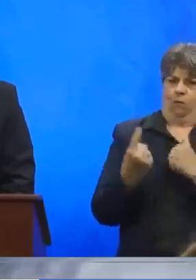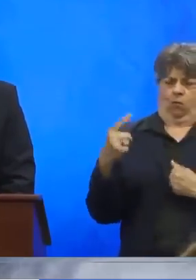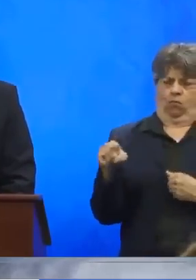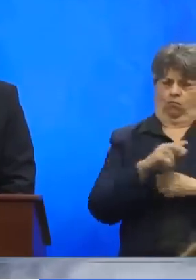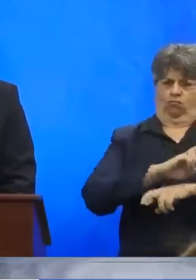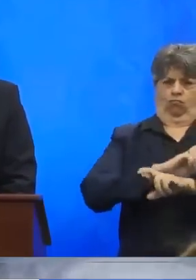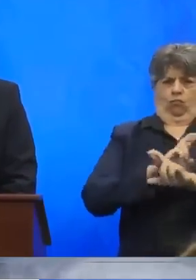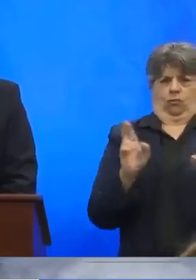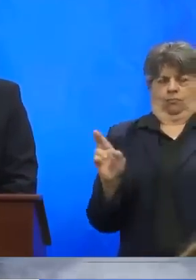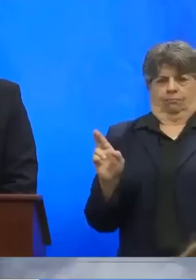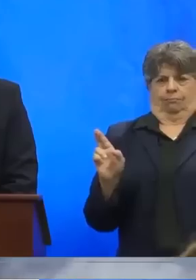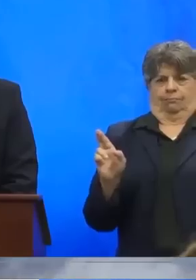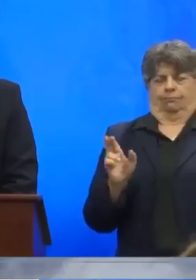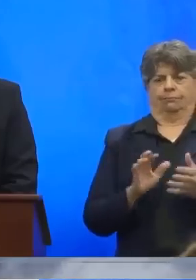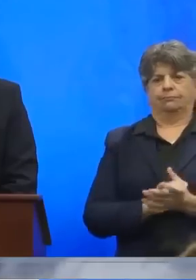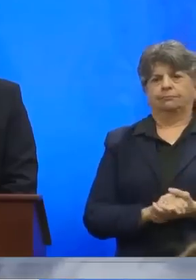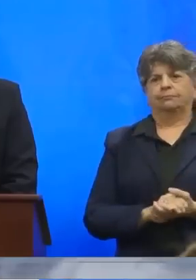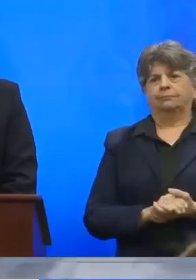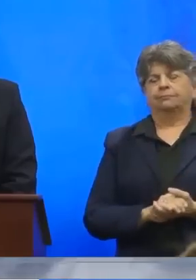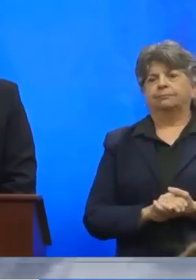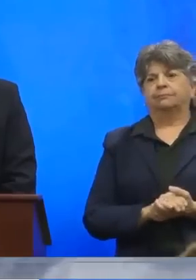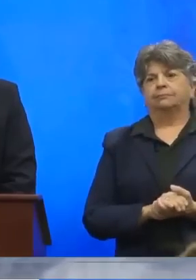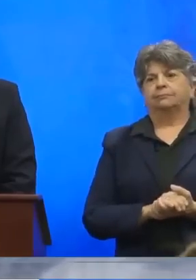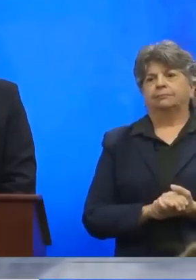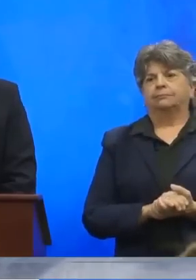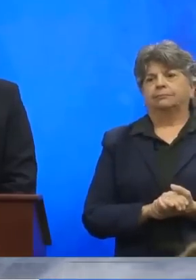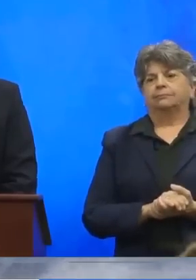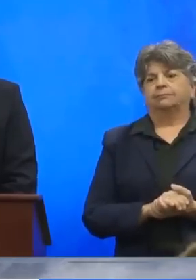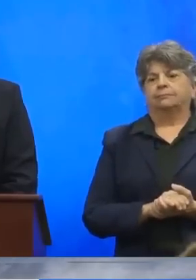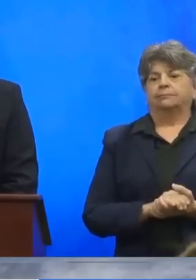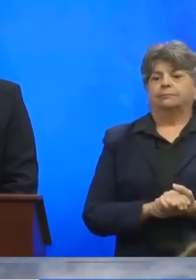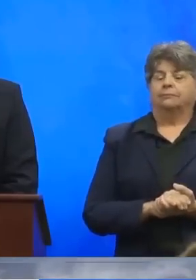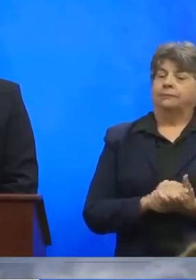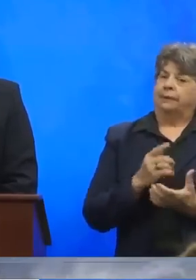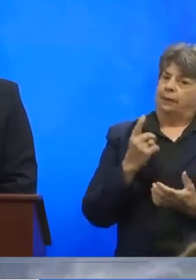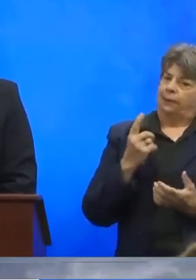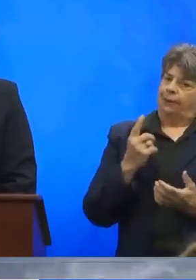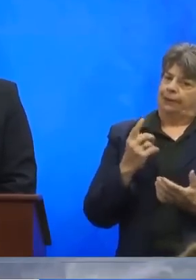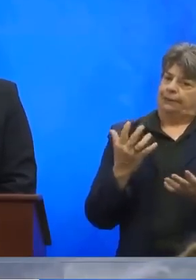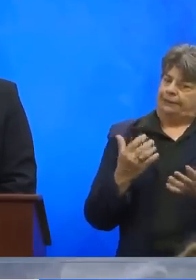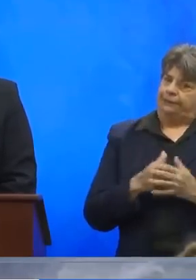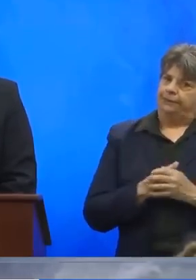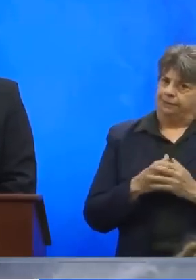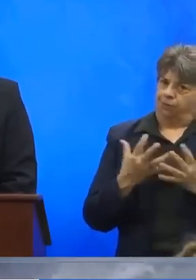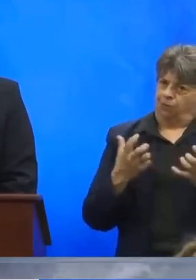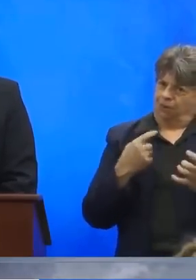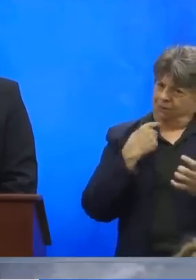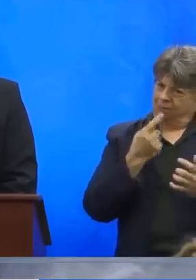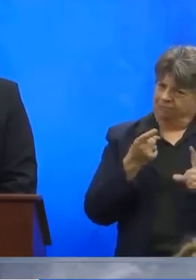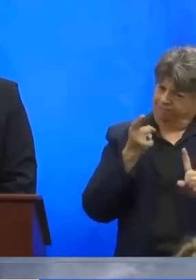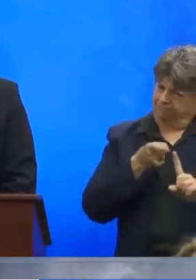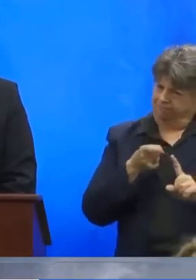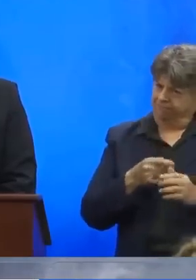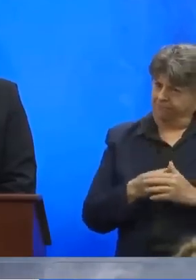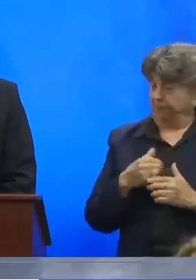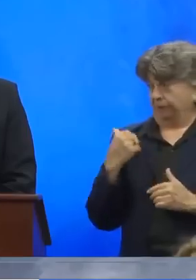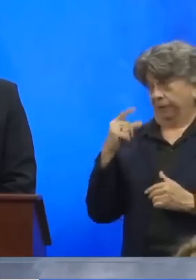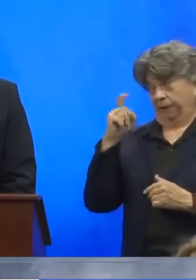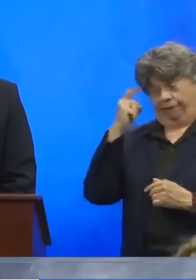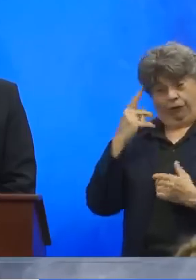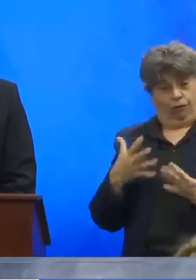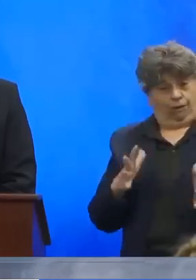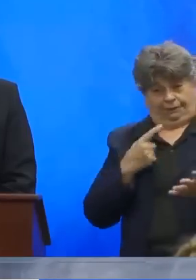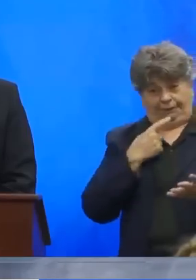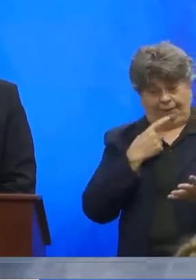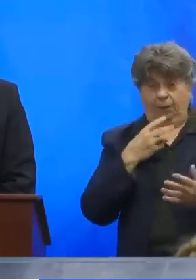update on the position. I think the one thing that I would say and reiterate that the governor said is Wednesday morning at about 1